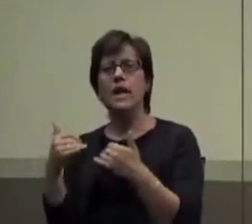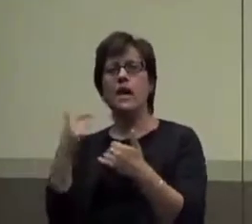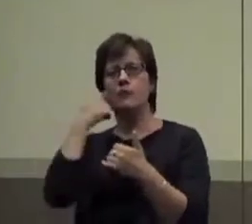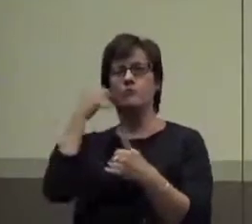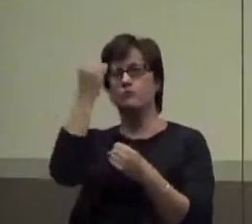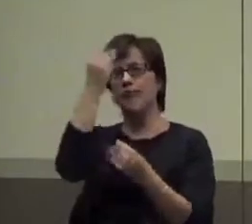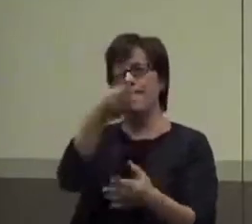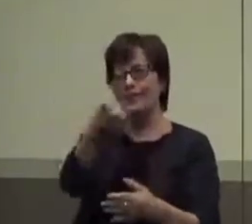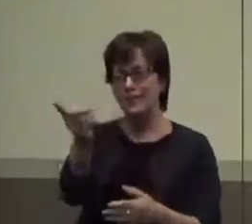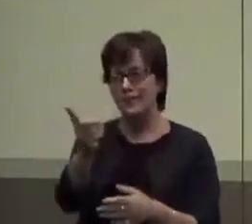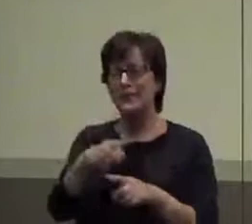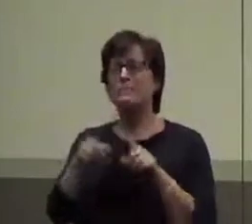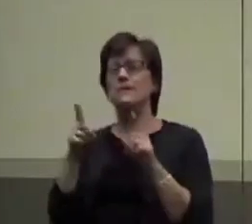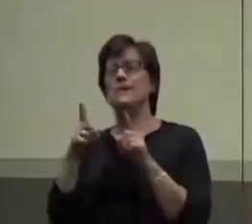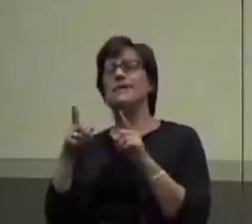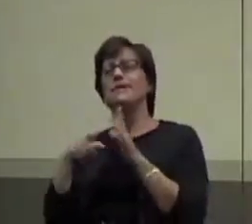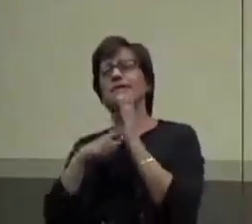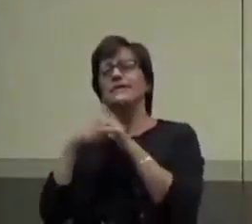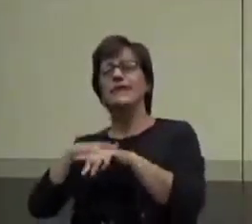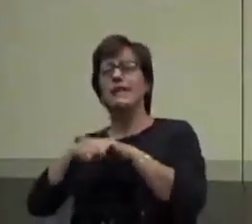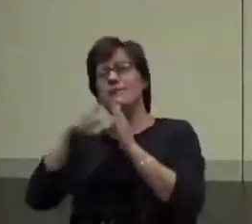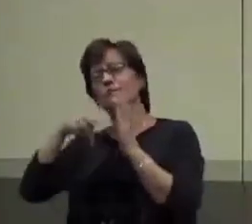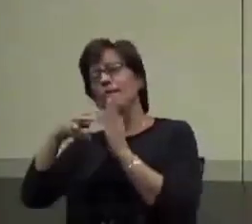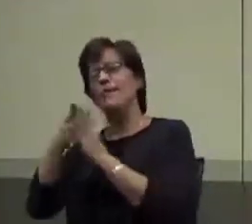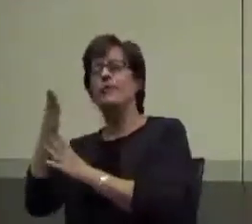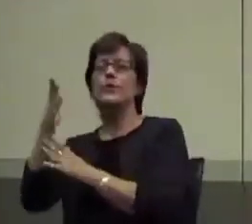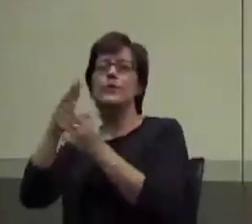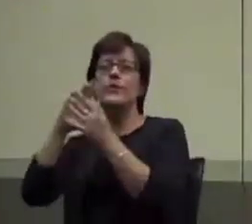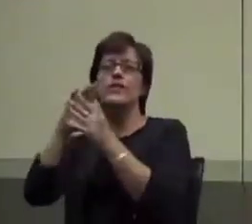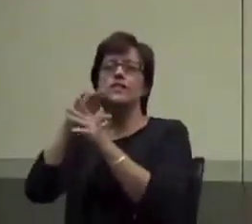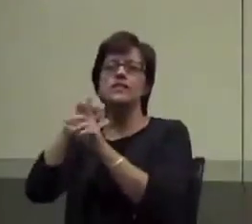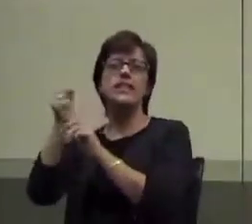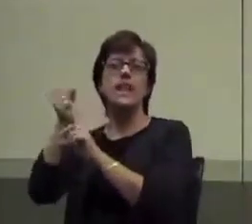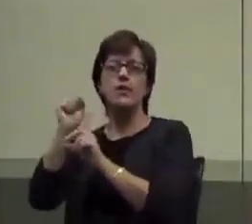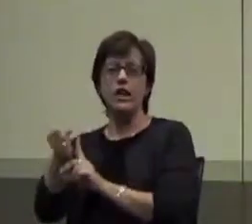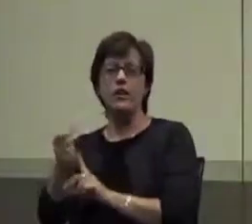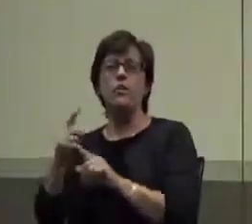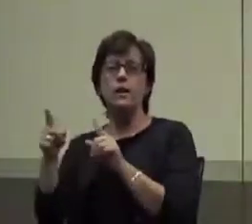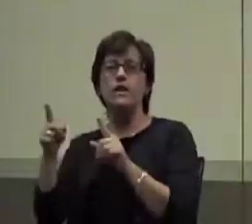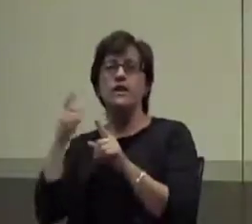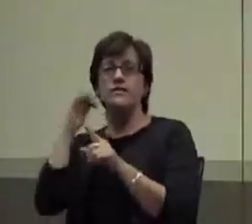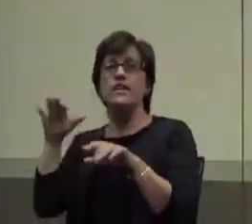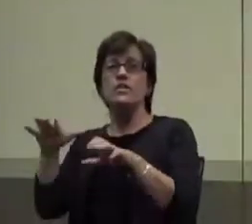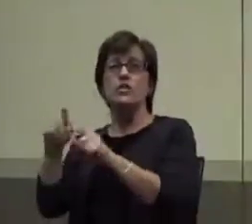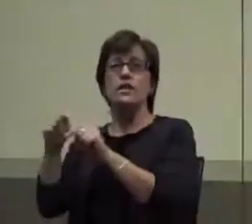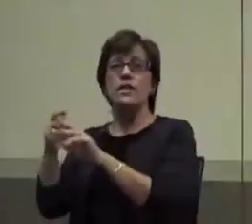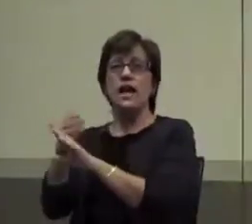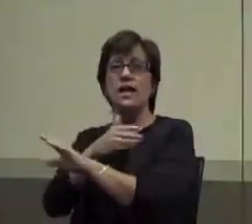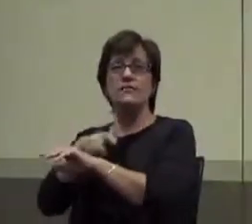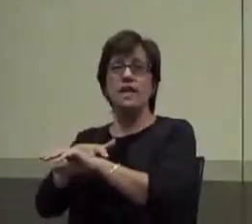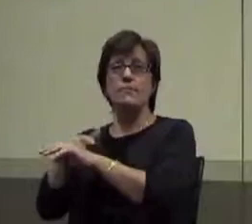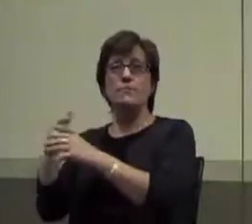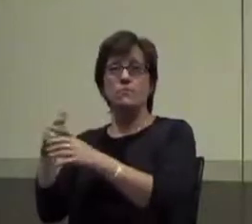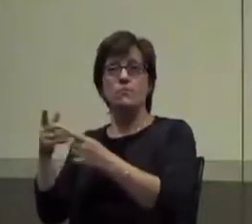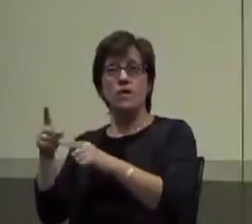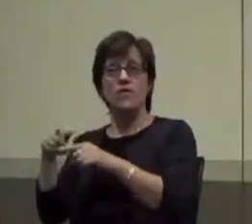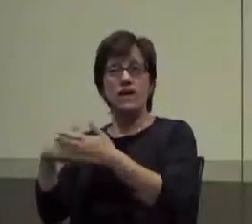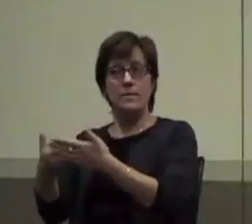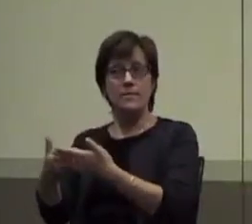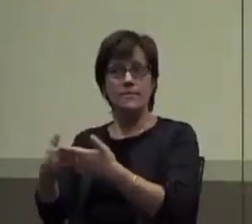it takes you a while to read through the scenarios but if you do that ahead of time right when they come in then of course when you go through the examples it'll be a lot